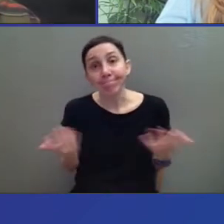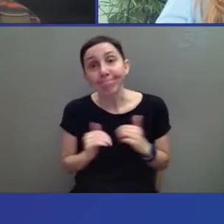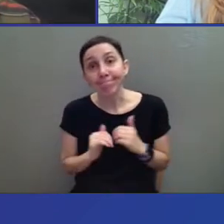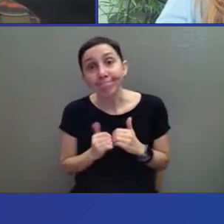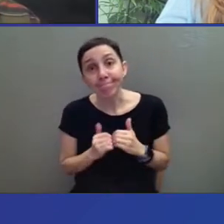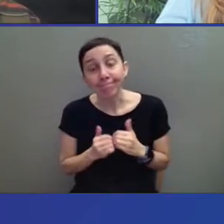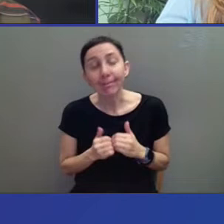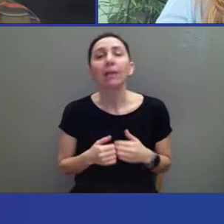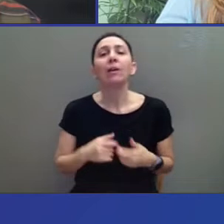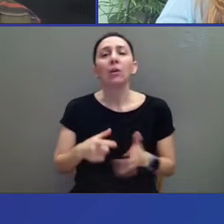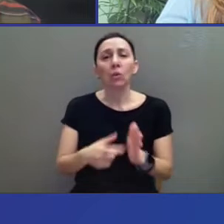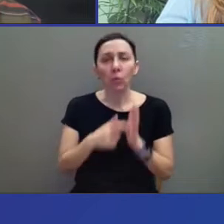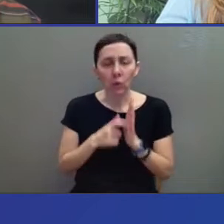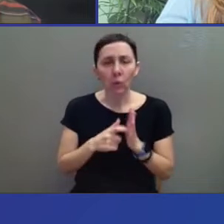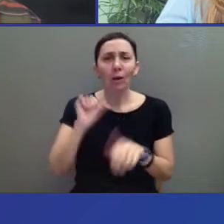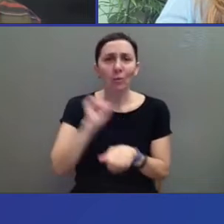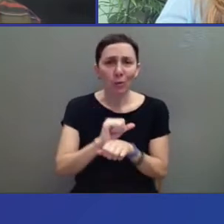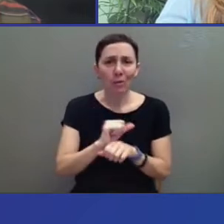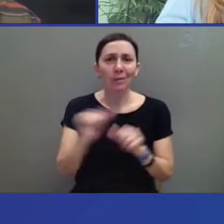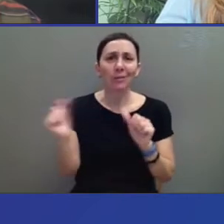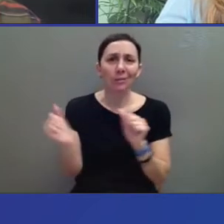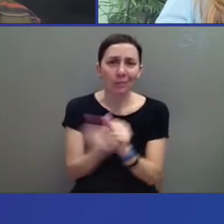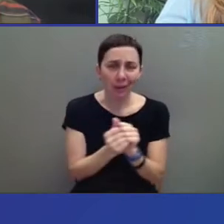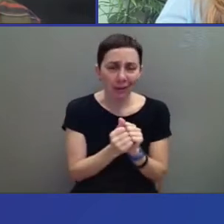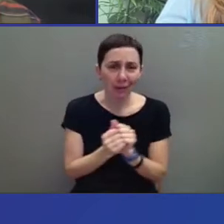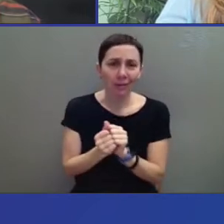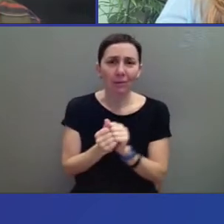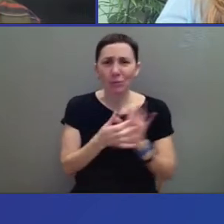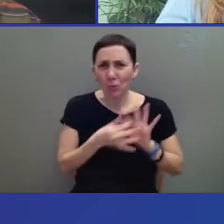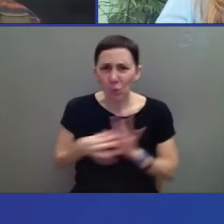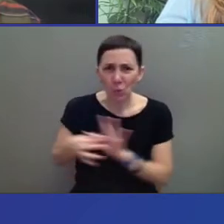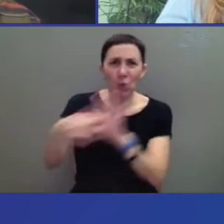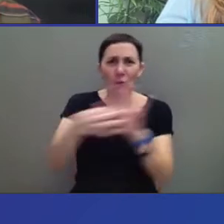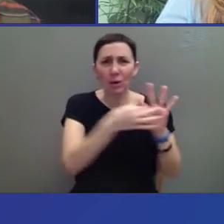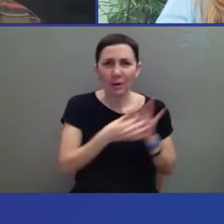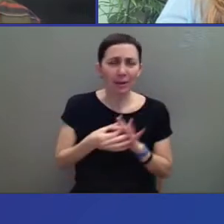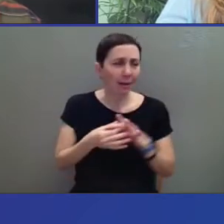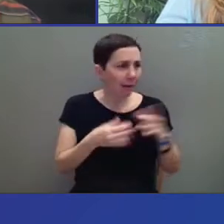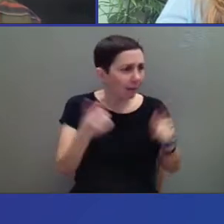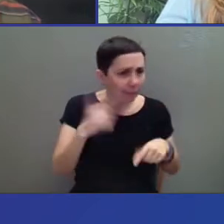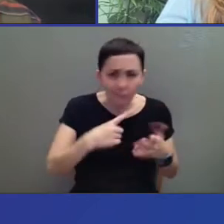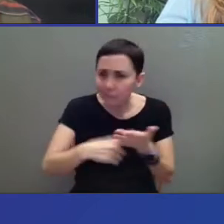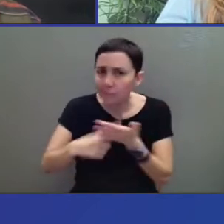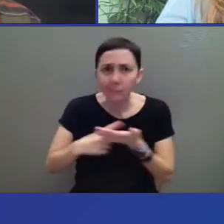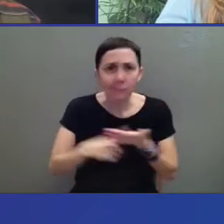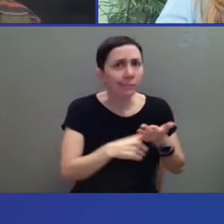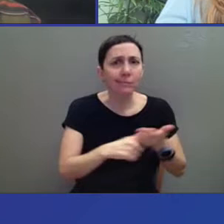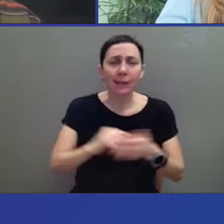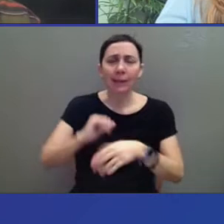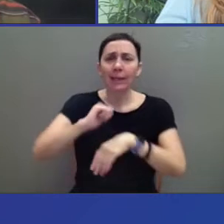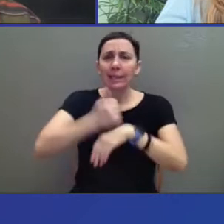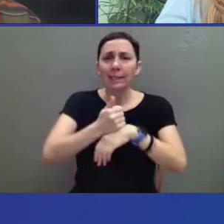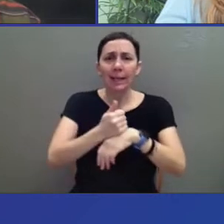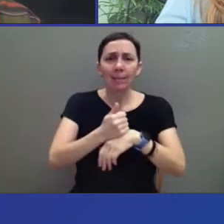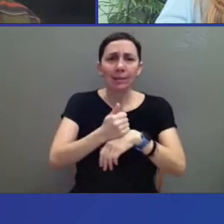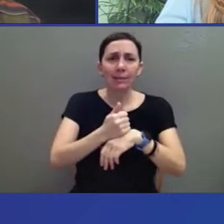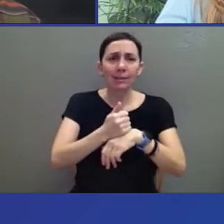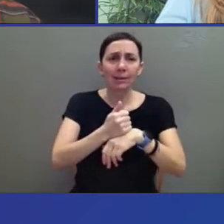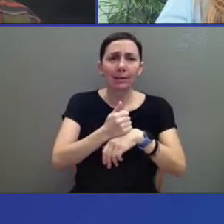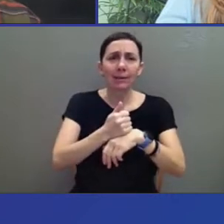lot of collaboration that had to happen. There was a lot of coordination that needed to happen, and an establishment of values,